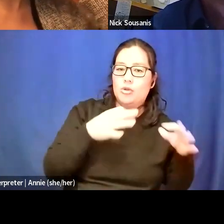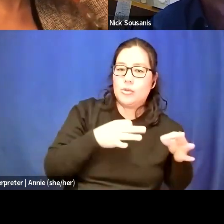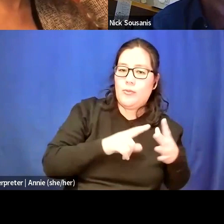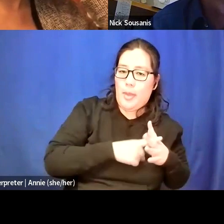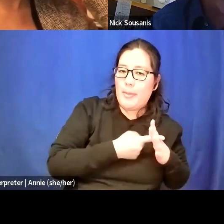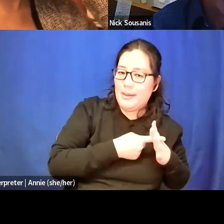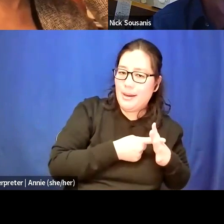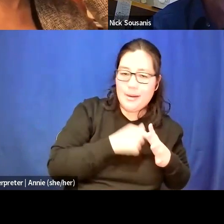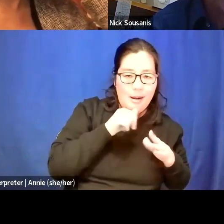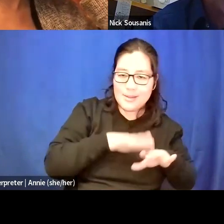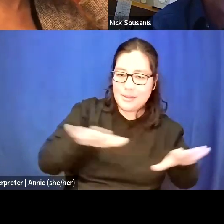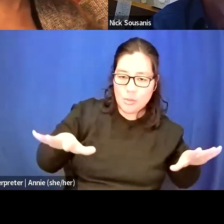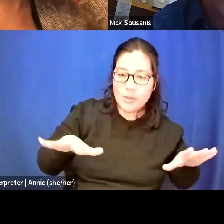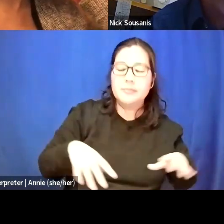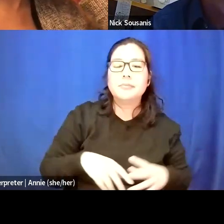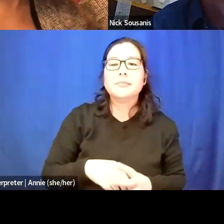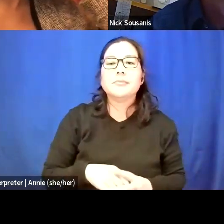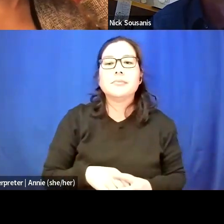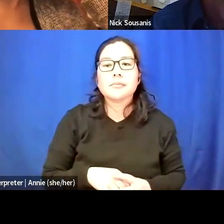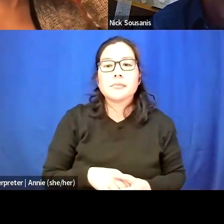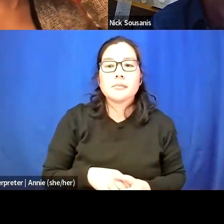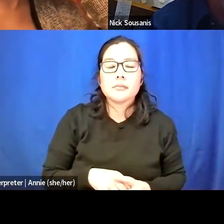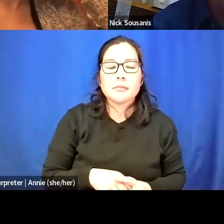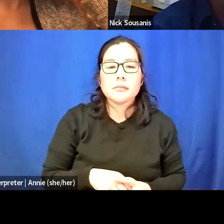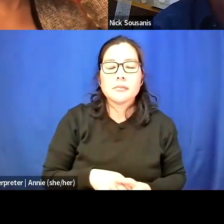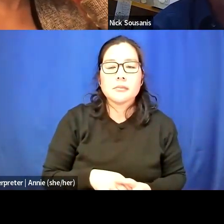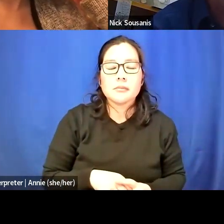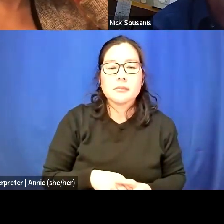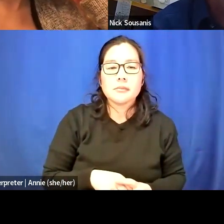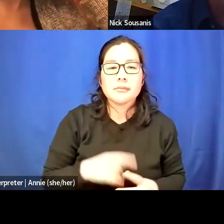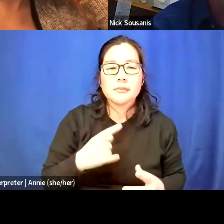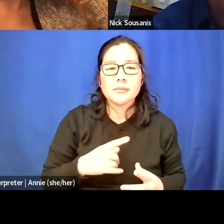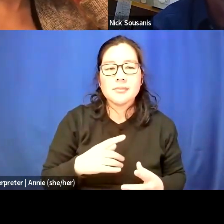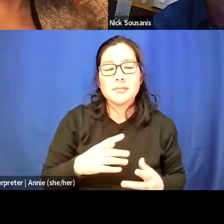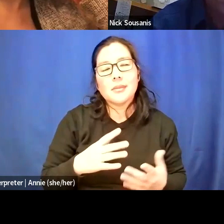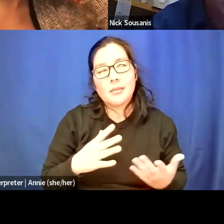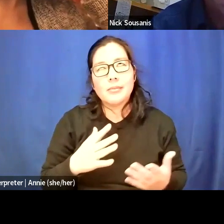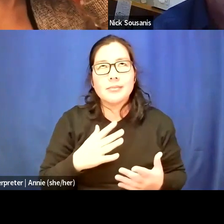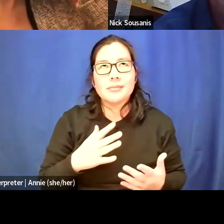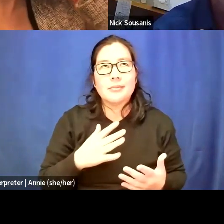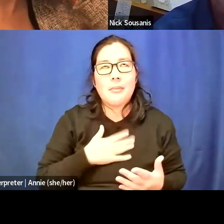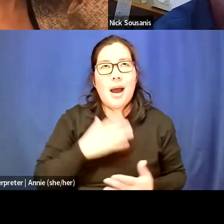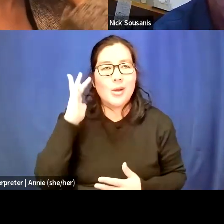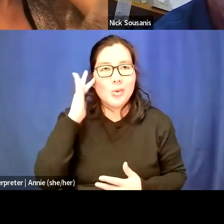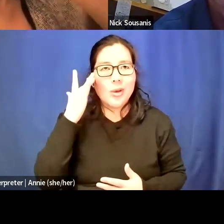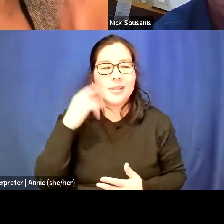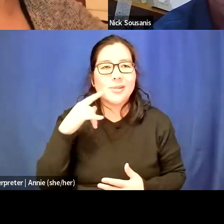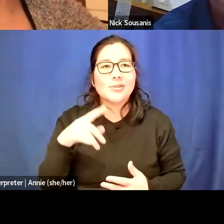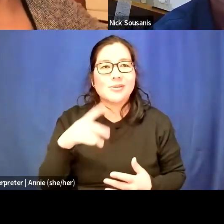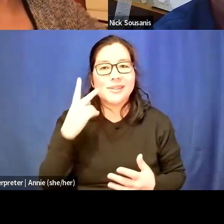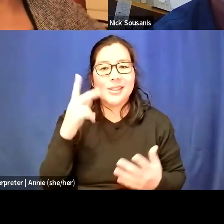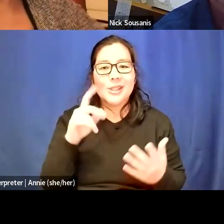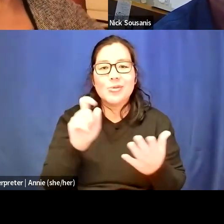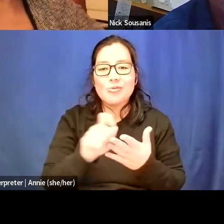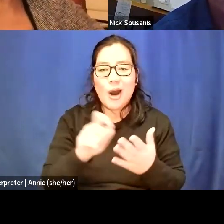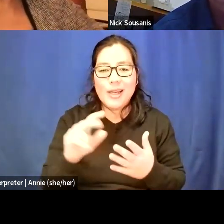Yeah, I mean, you know, some of the annoyance at myself at like, they feel like writing ticks when you see this sort of repetition